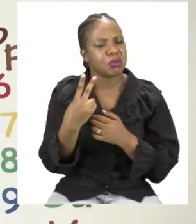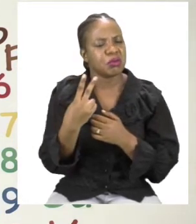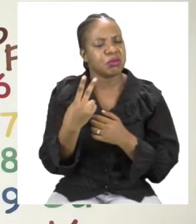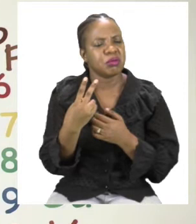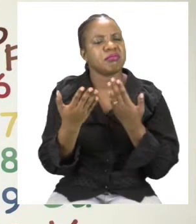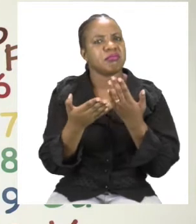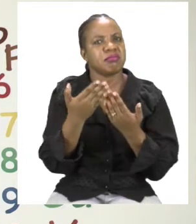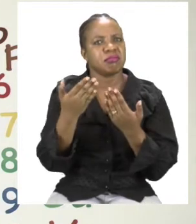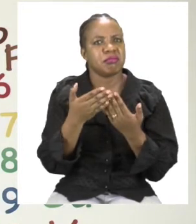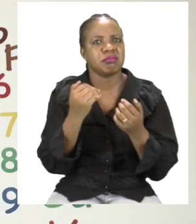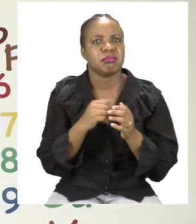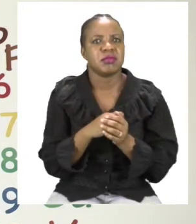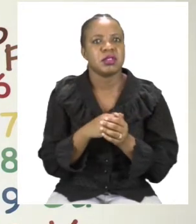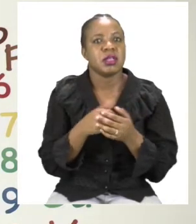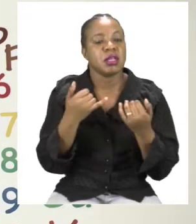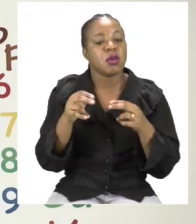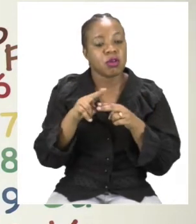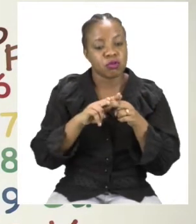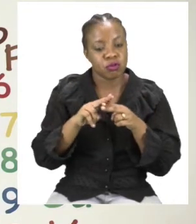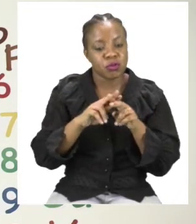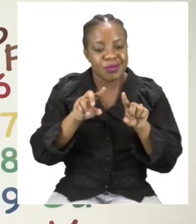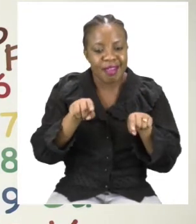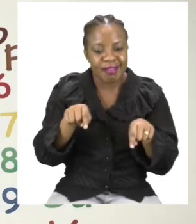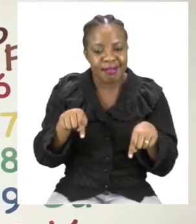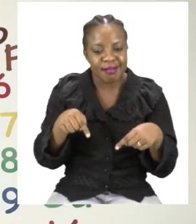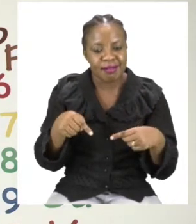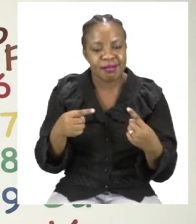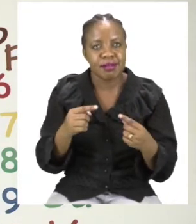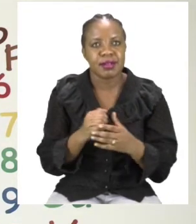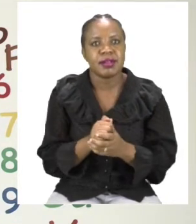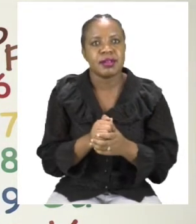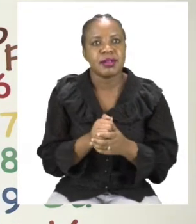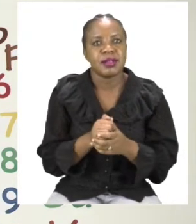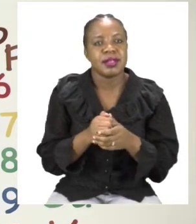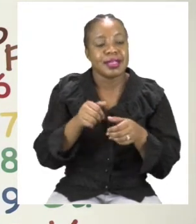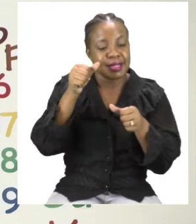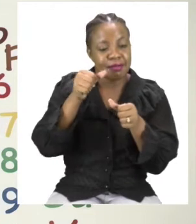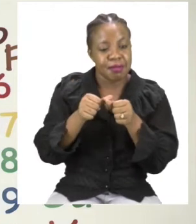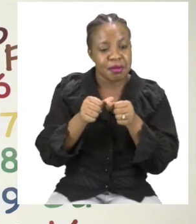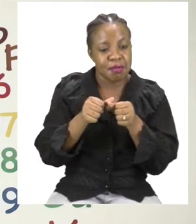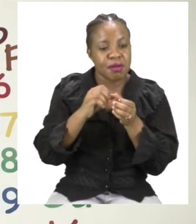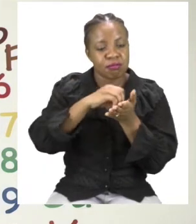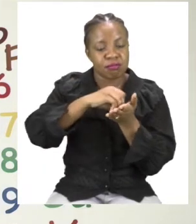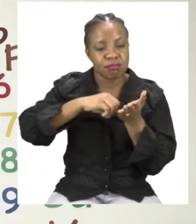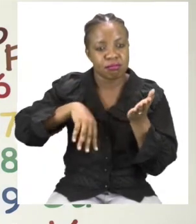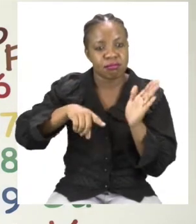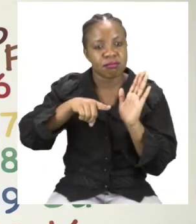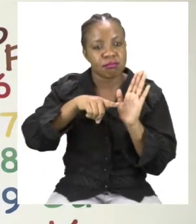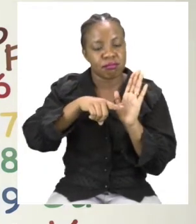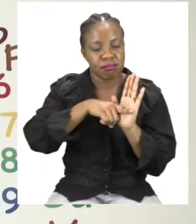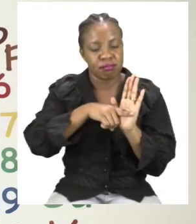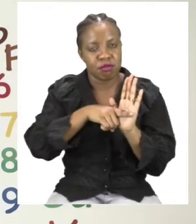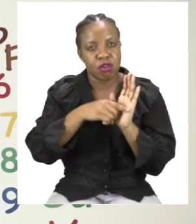our counters instead. Remember, when you are subtracting, you are counting backwards.